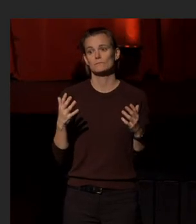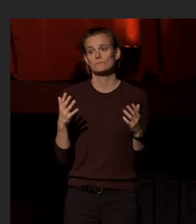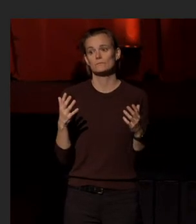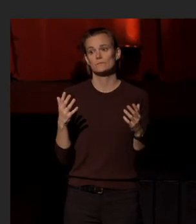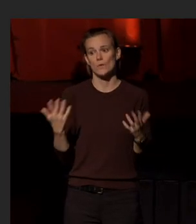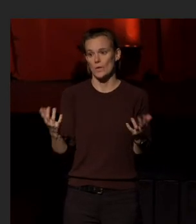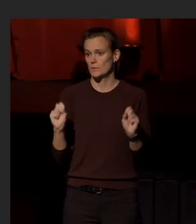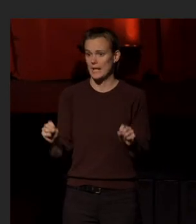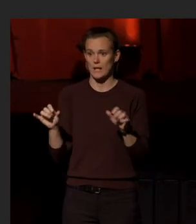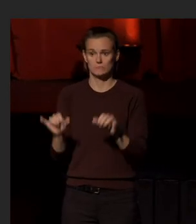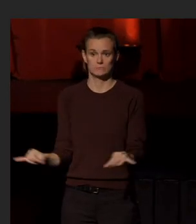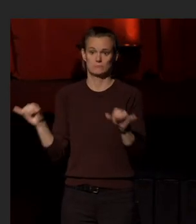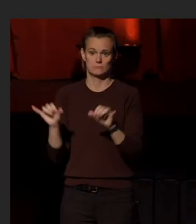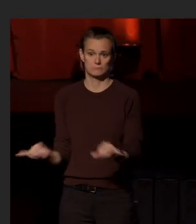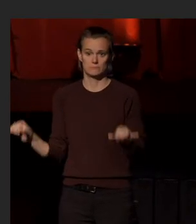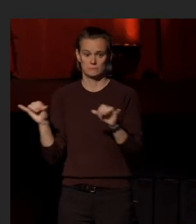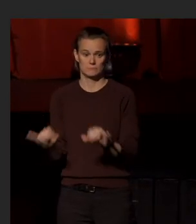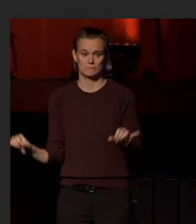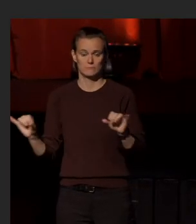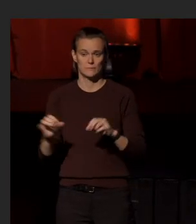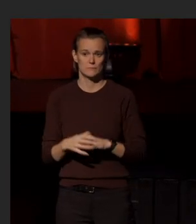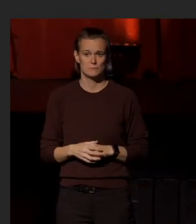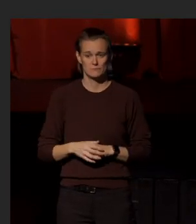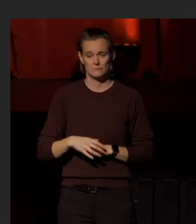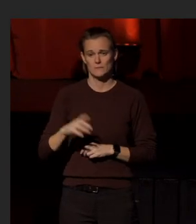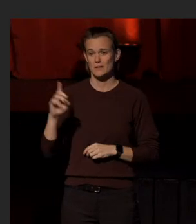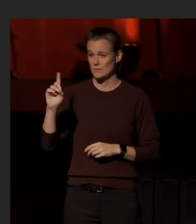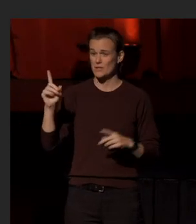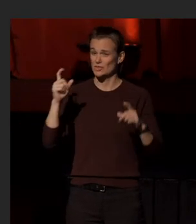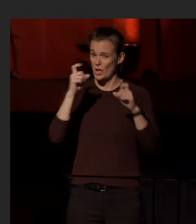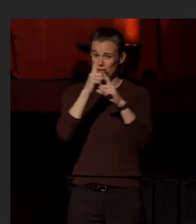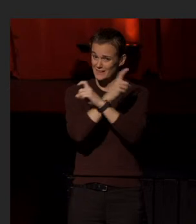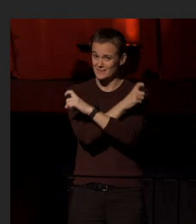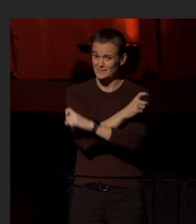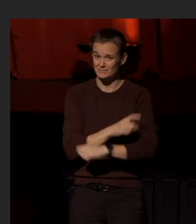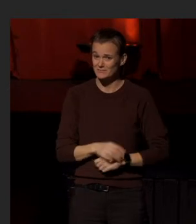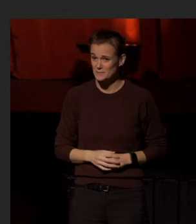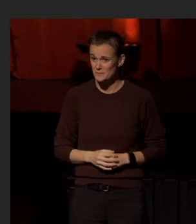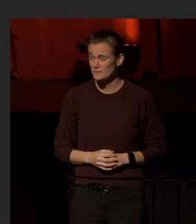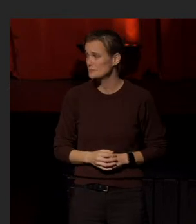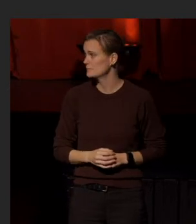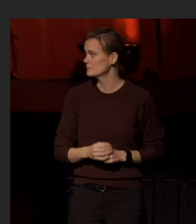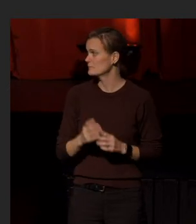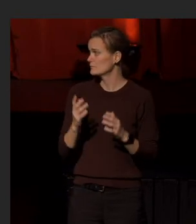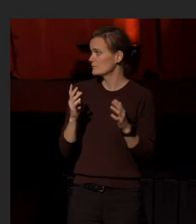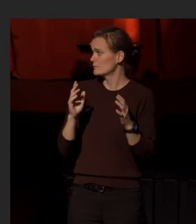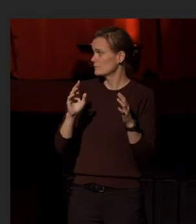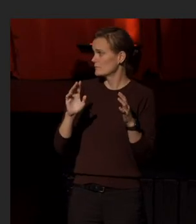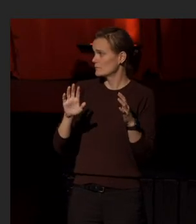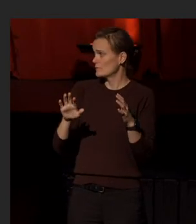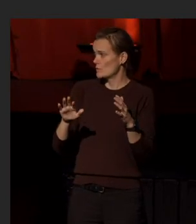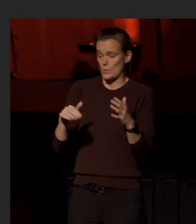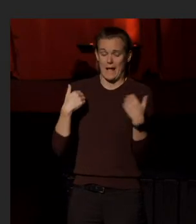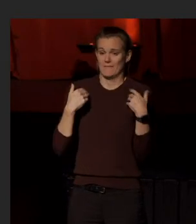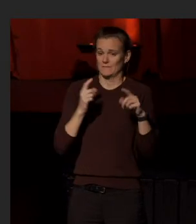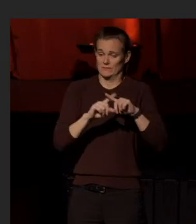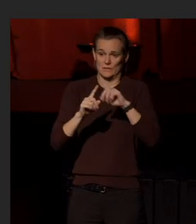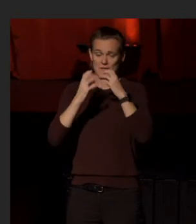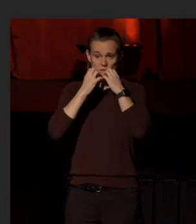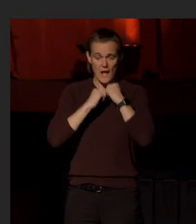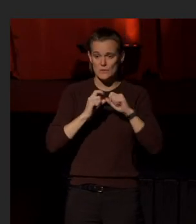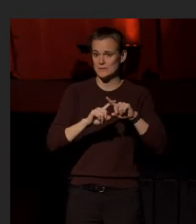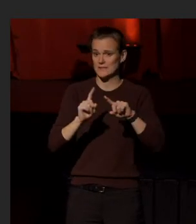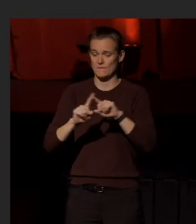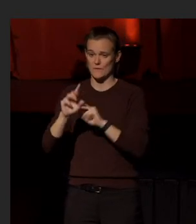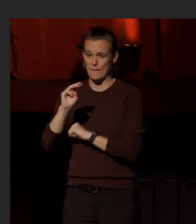the same. Democracy is a complicated thing because people are complicated things. Everyone has different value sets. Everyone has different morals. But at the end of the